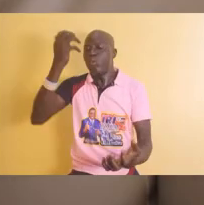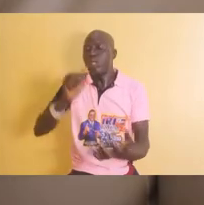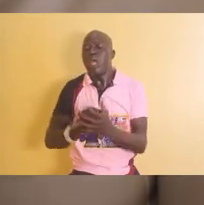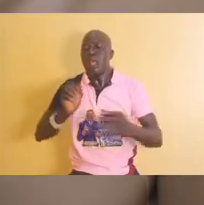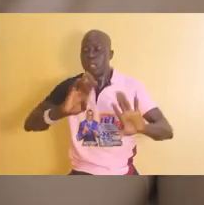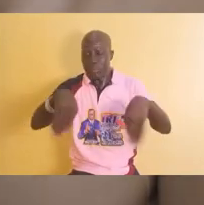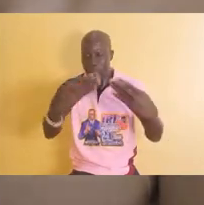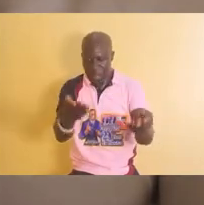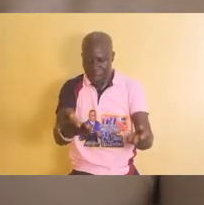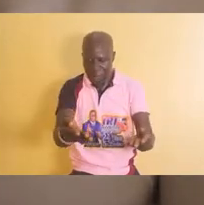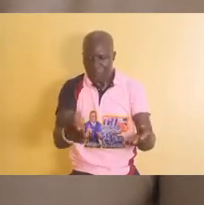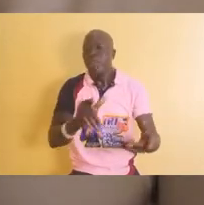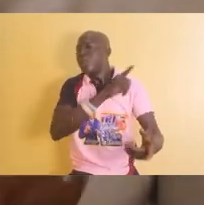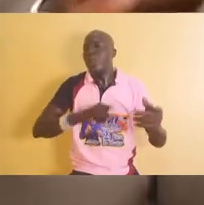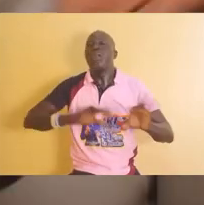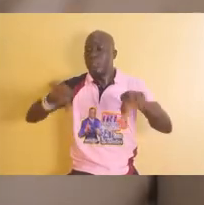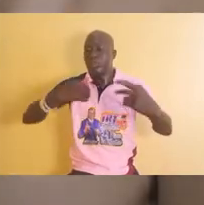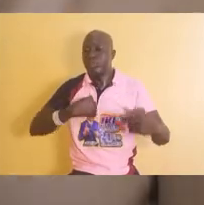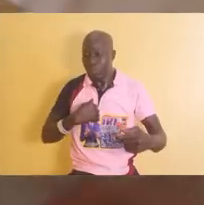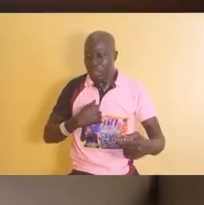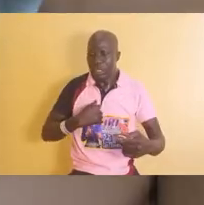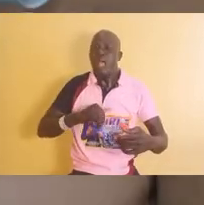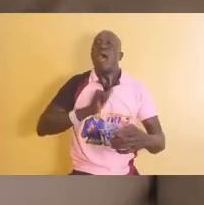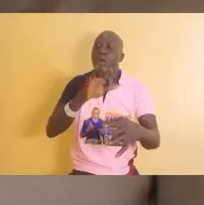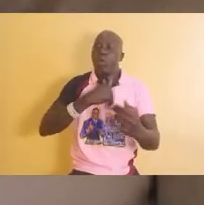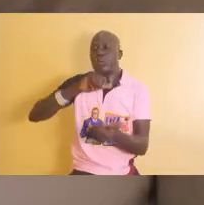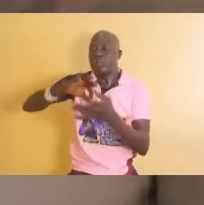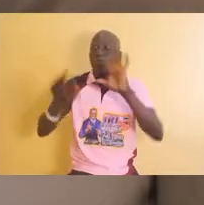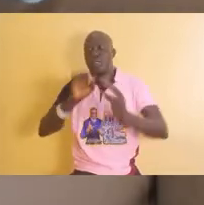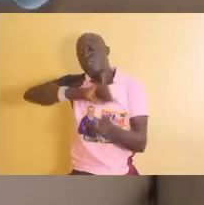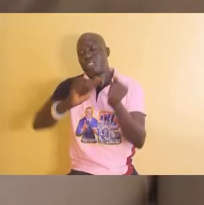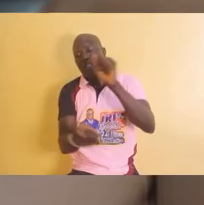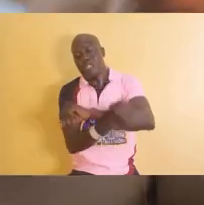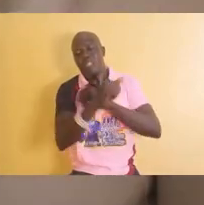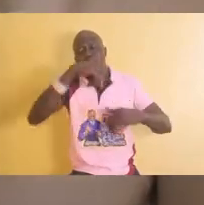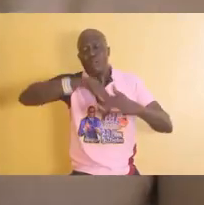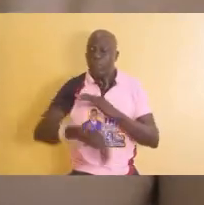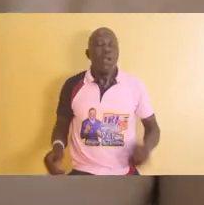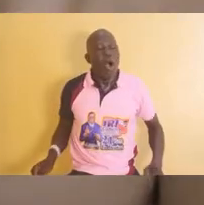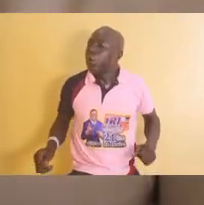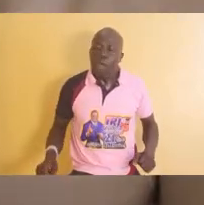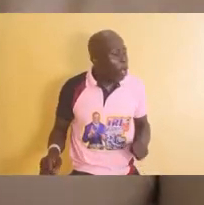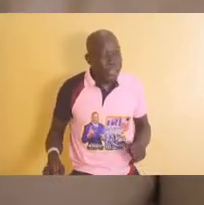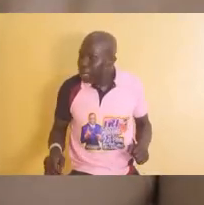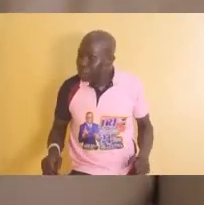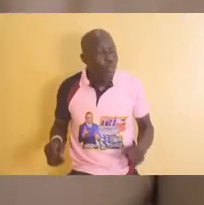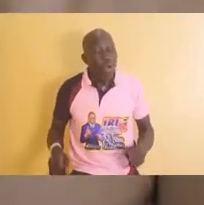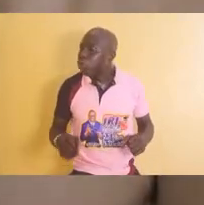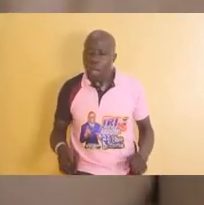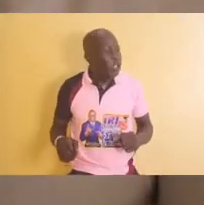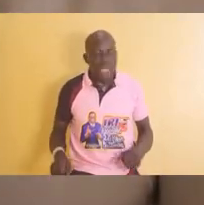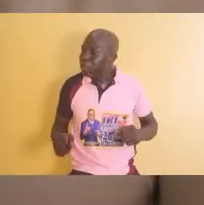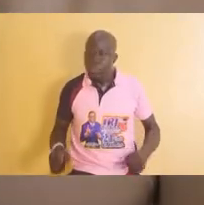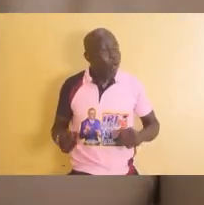the power to gain. Oh, no, no, no, no. I want my story to change. Hey, oh, yeah. Wow. Oh, God, yes.